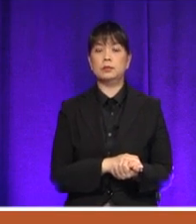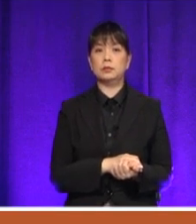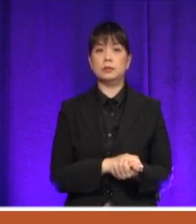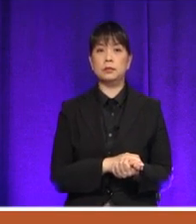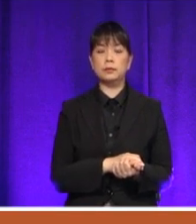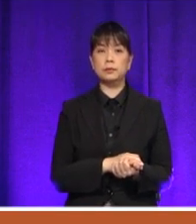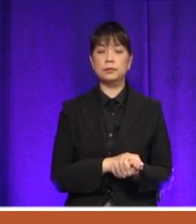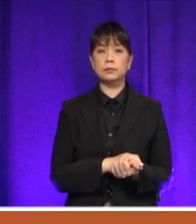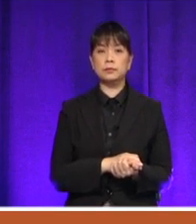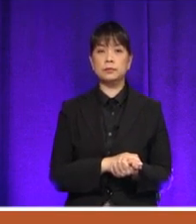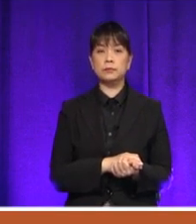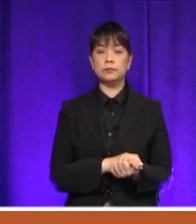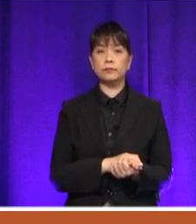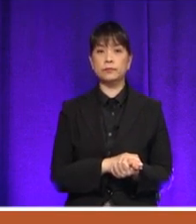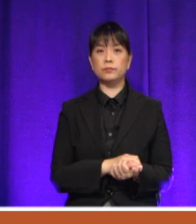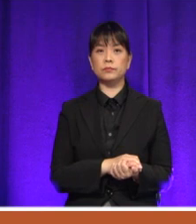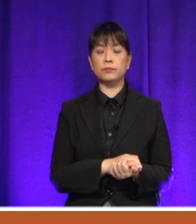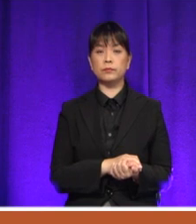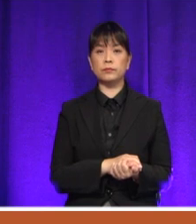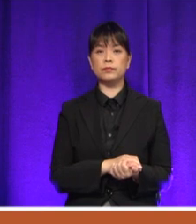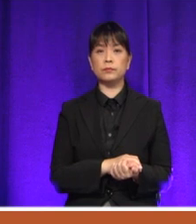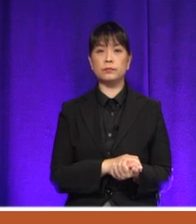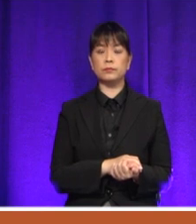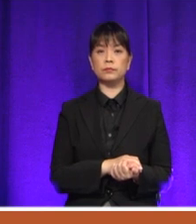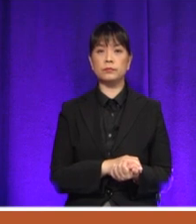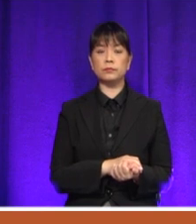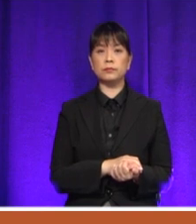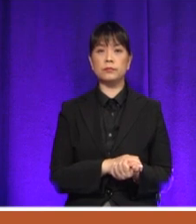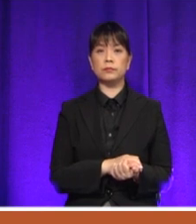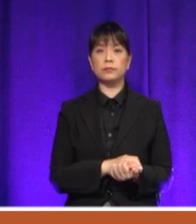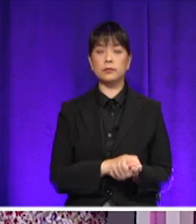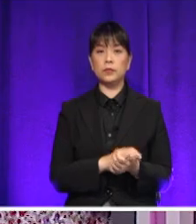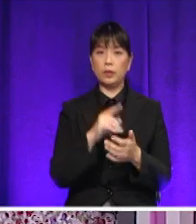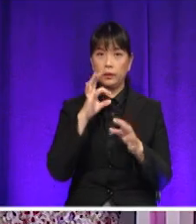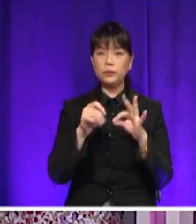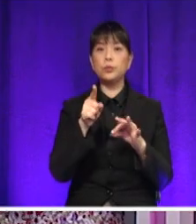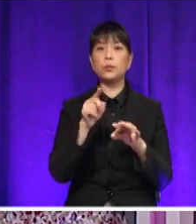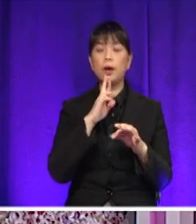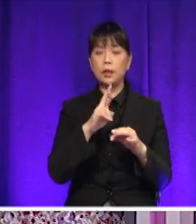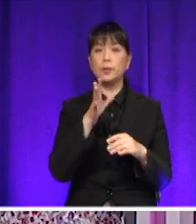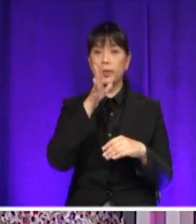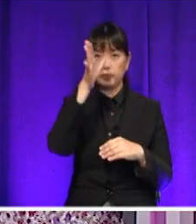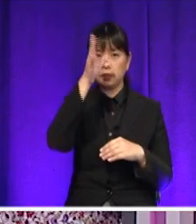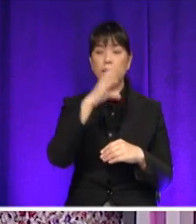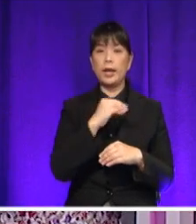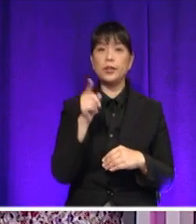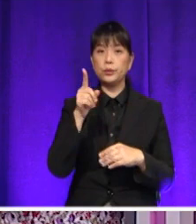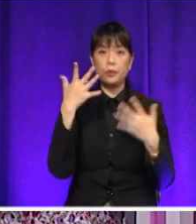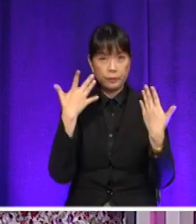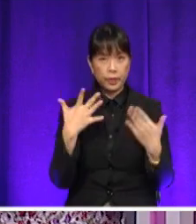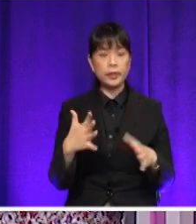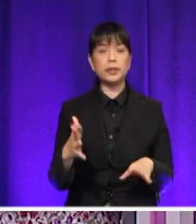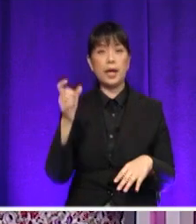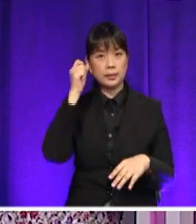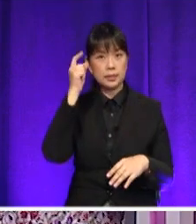some words, some keywords that would come to your mind. If you're a parent and you have already understood the situation, what are some of the words that would